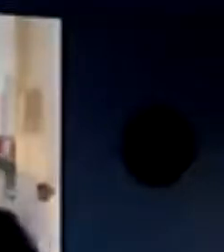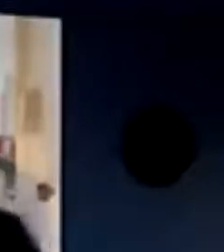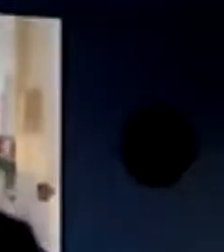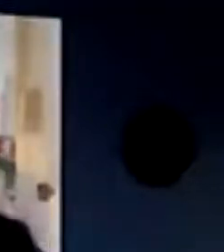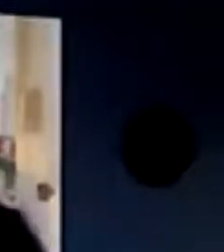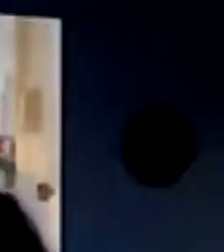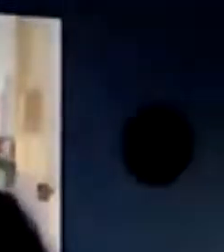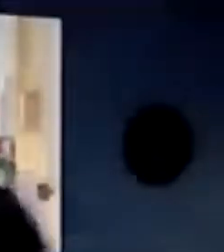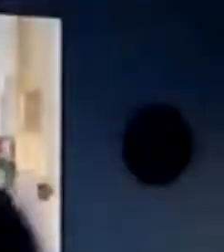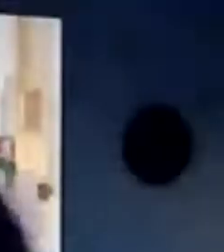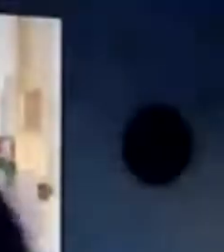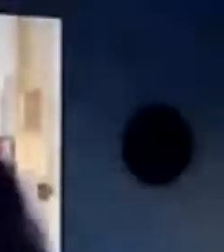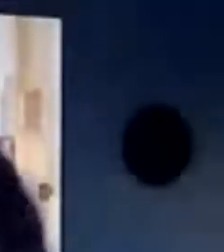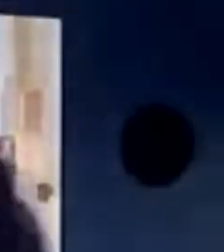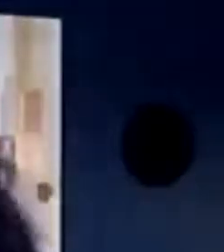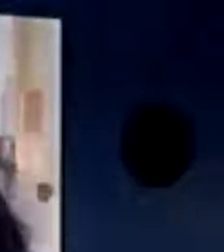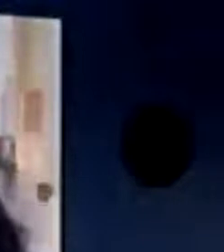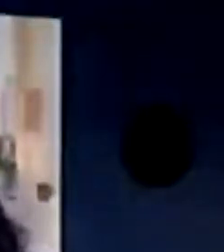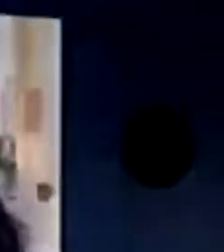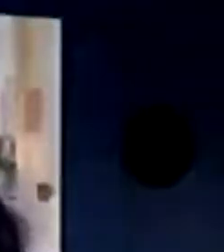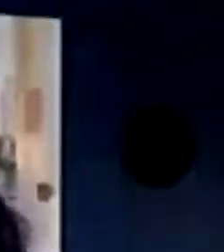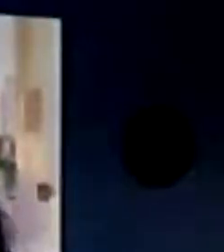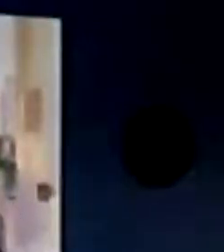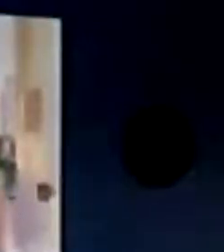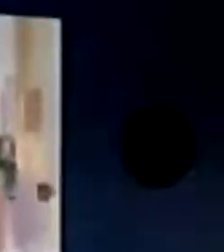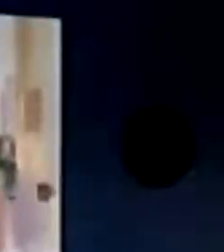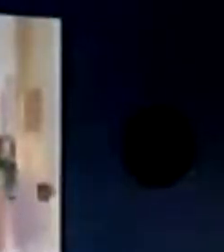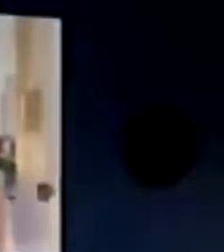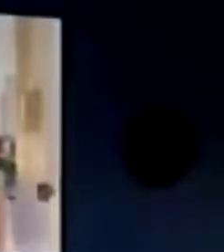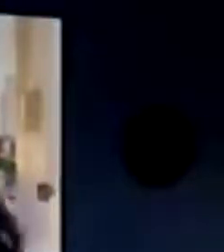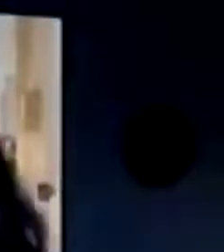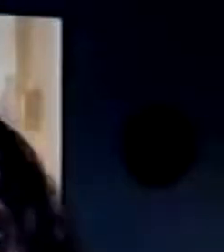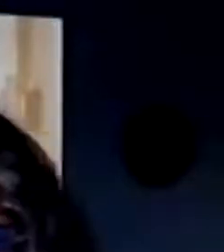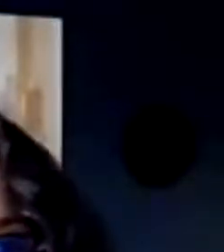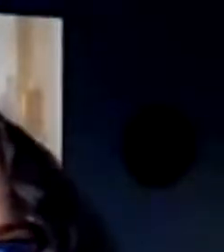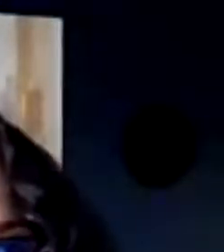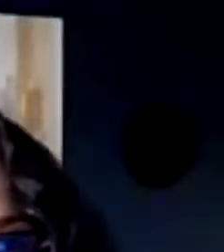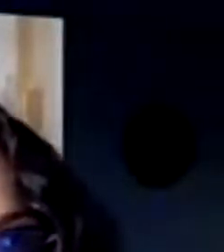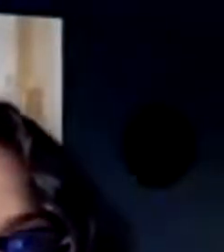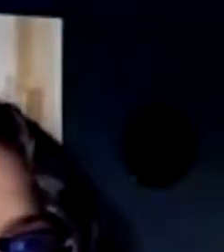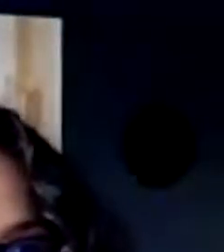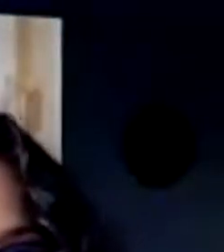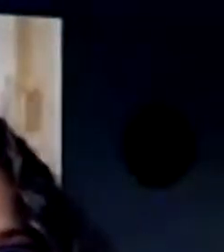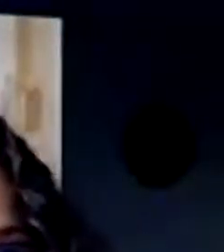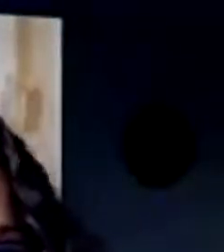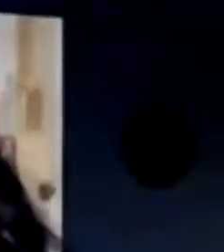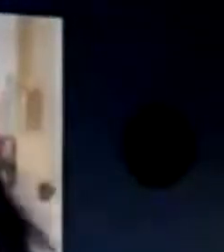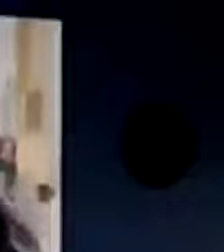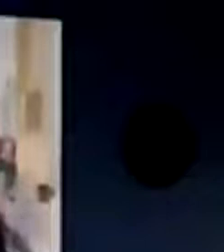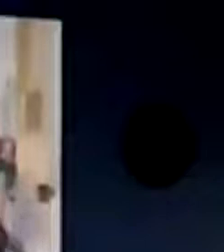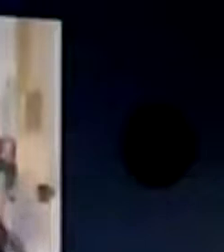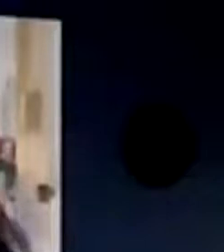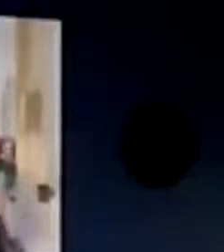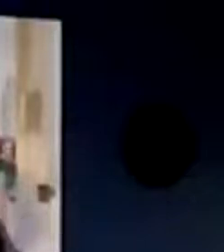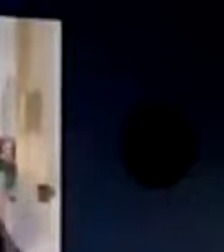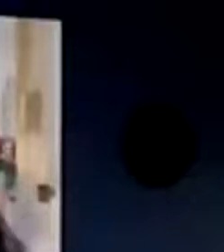some time now, and so we're happy to get this going. And just to recap, my name is Zong Song,